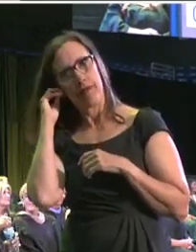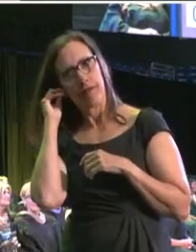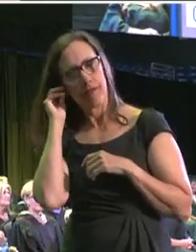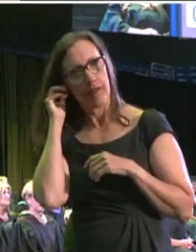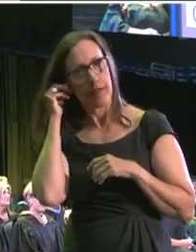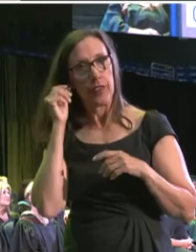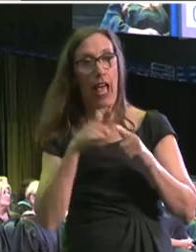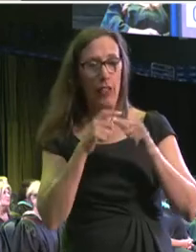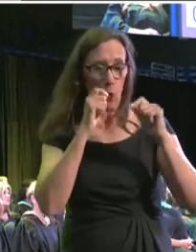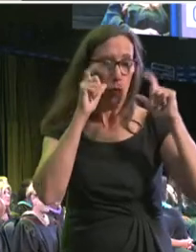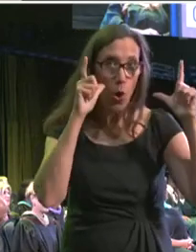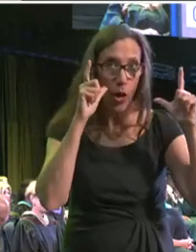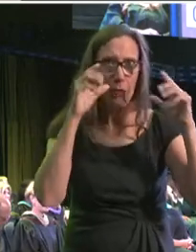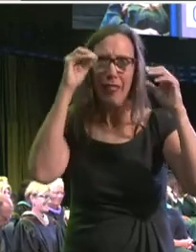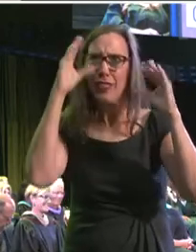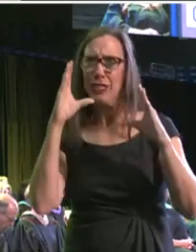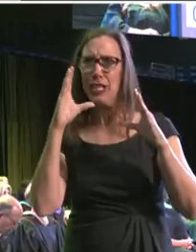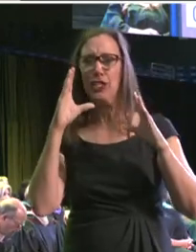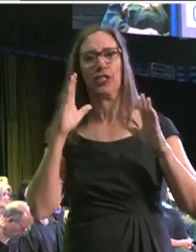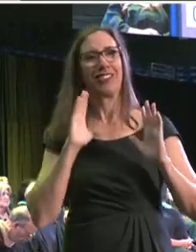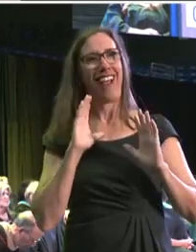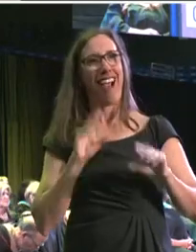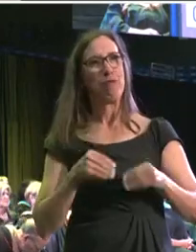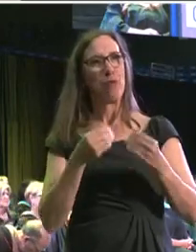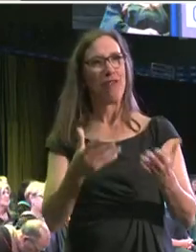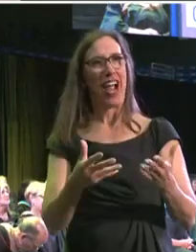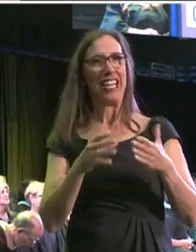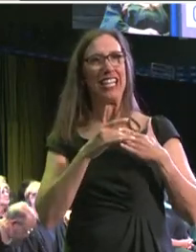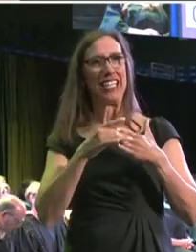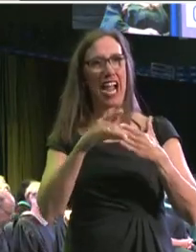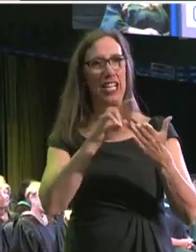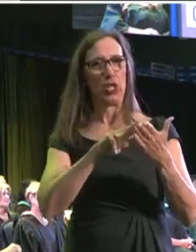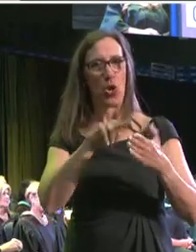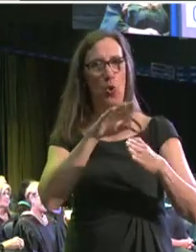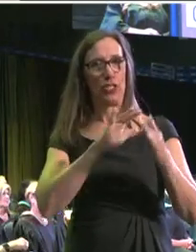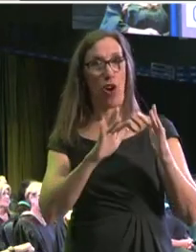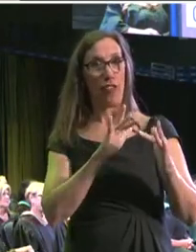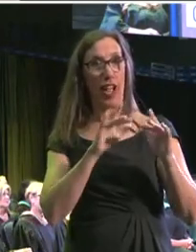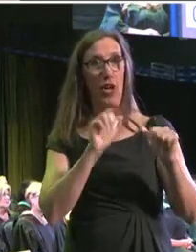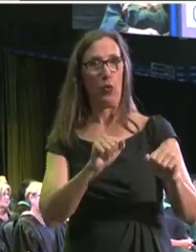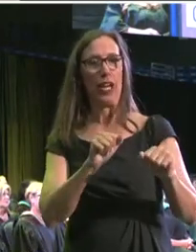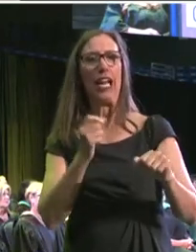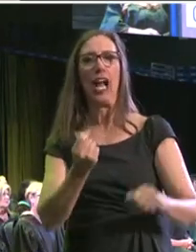after we woke up, our teachers had generously provided guided notes online